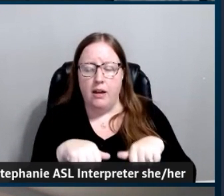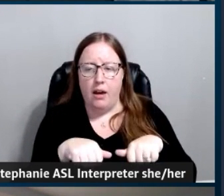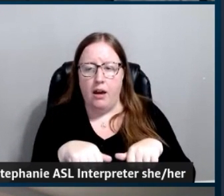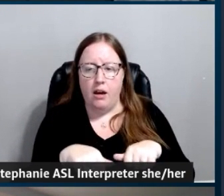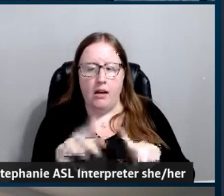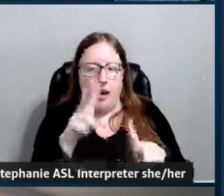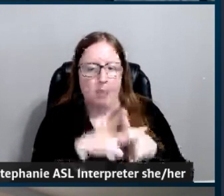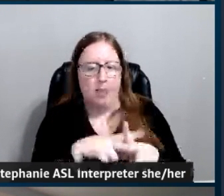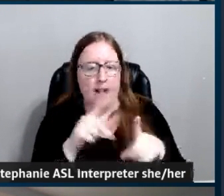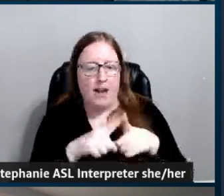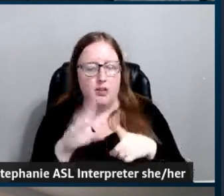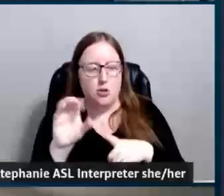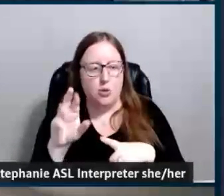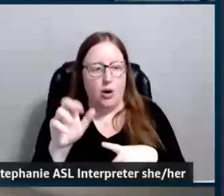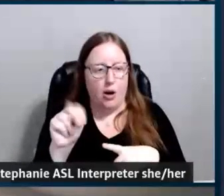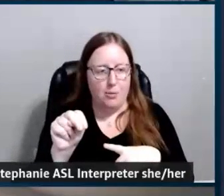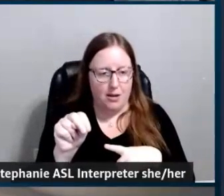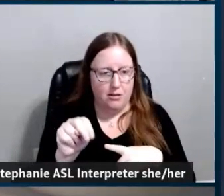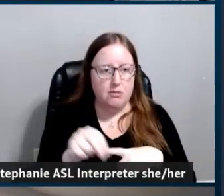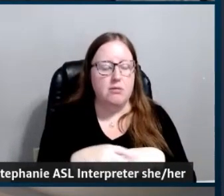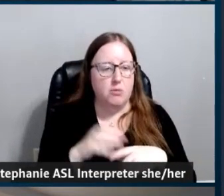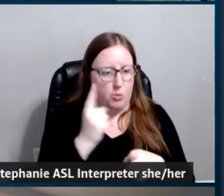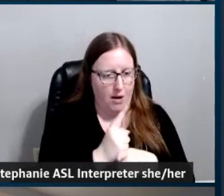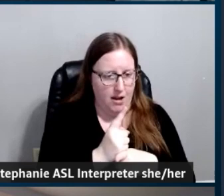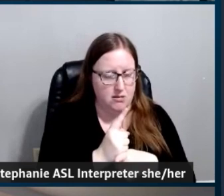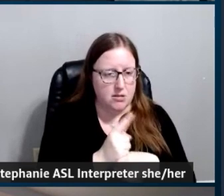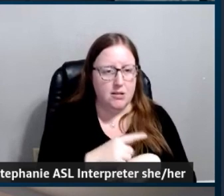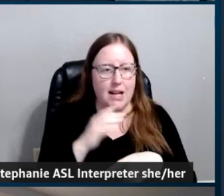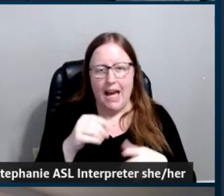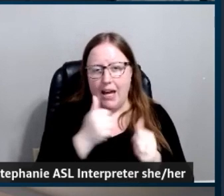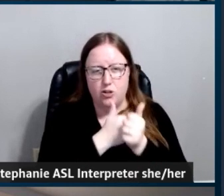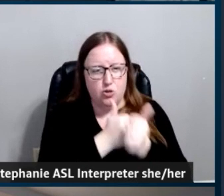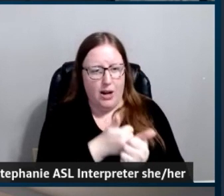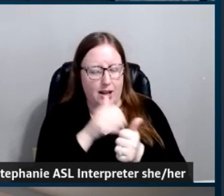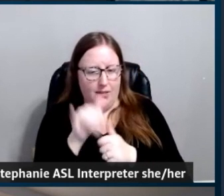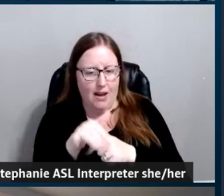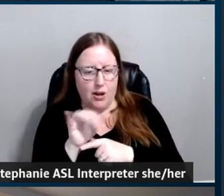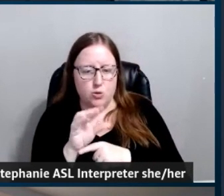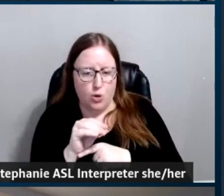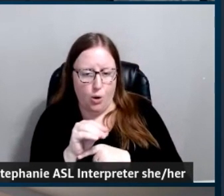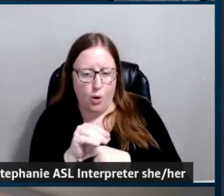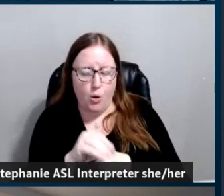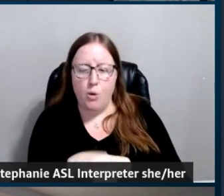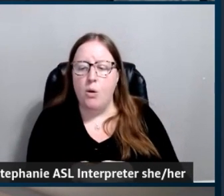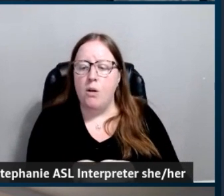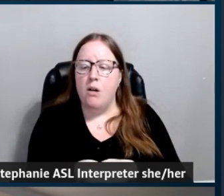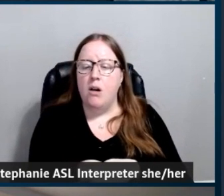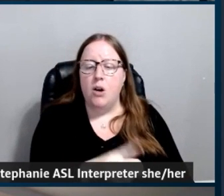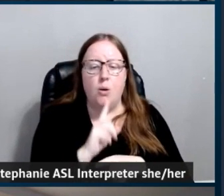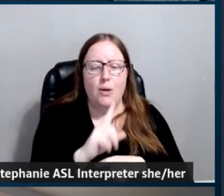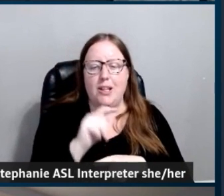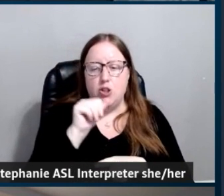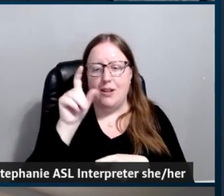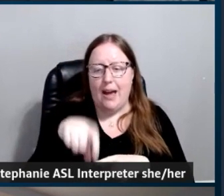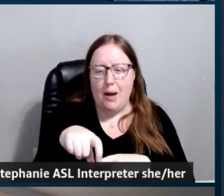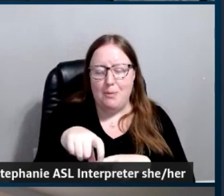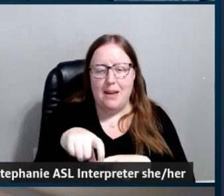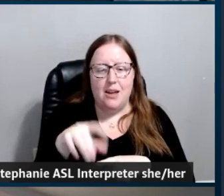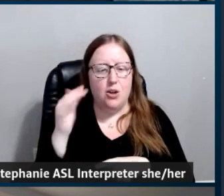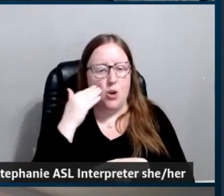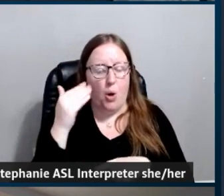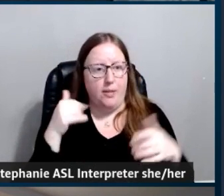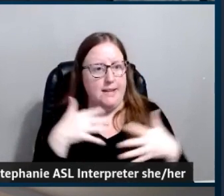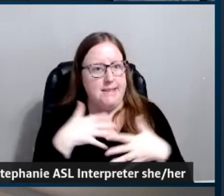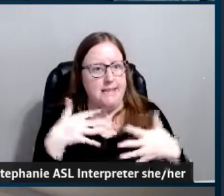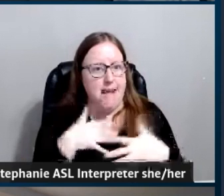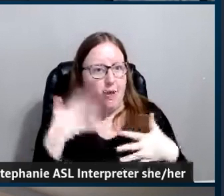apply it to carbon compensation and credits, and tracking that. So it shouldn't be something that's like, oh, this is scary because